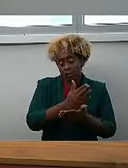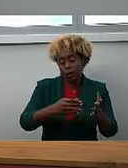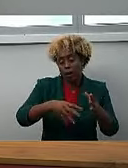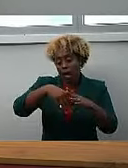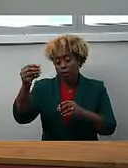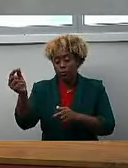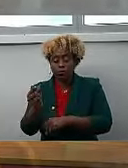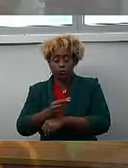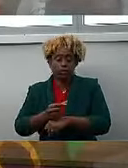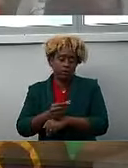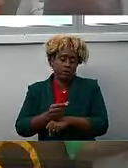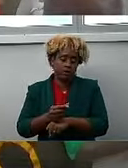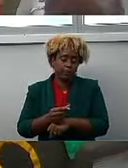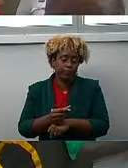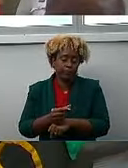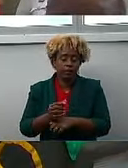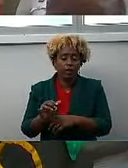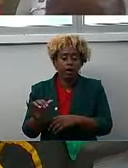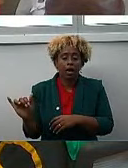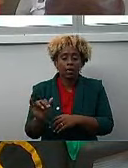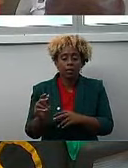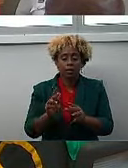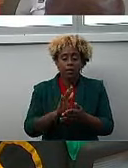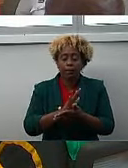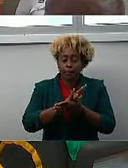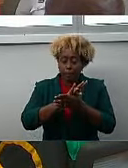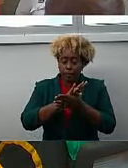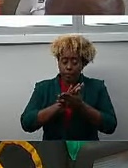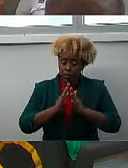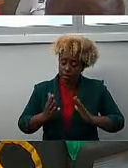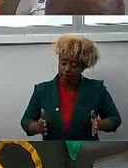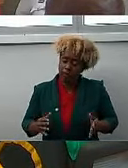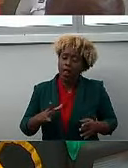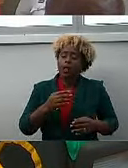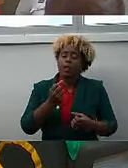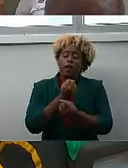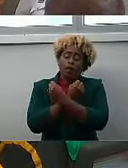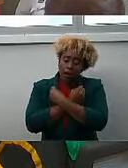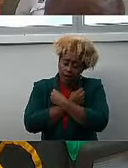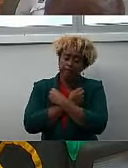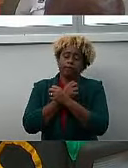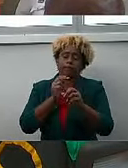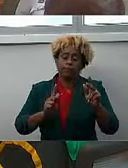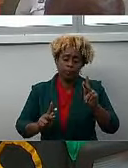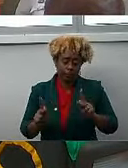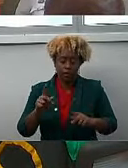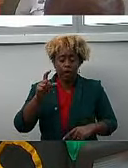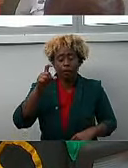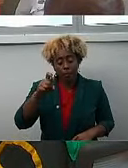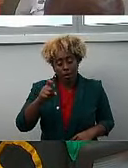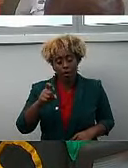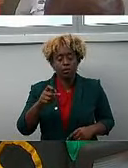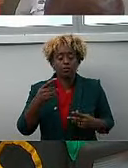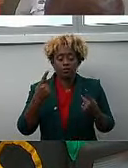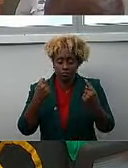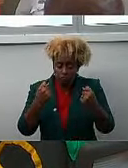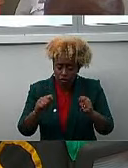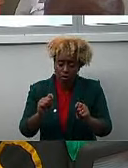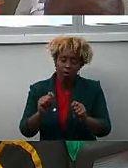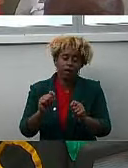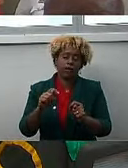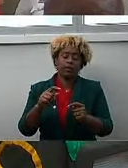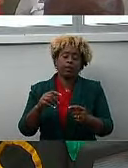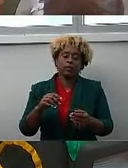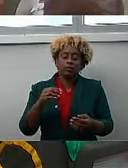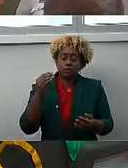diaspora. As a peaceful and loving citizenry, we must do everything in our power to nip this trend